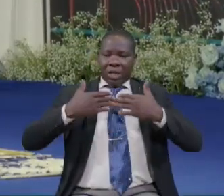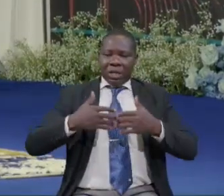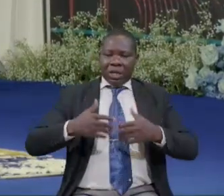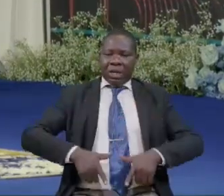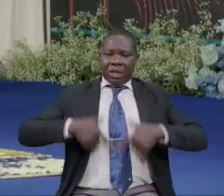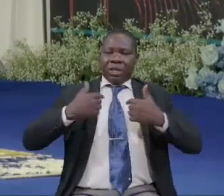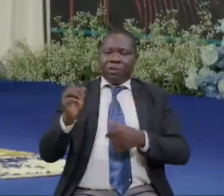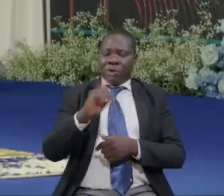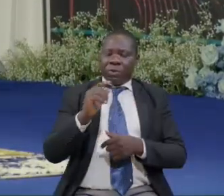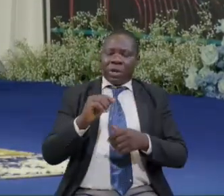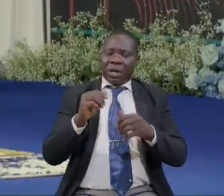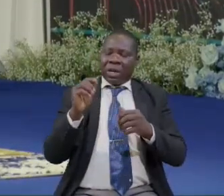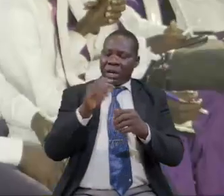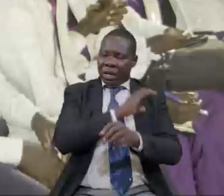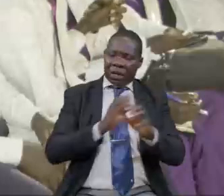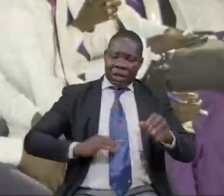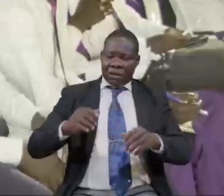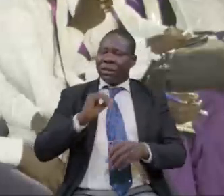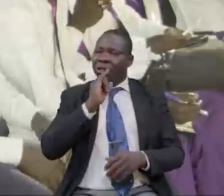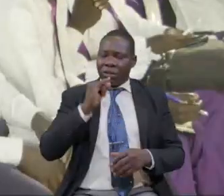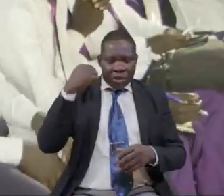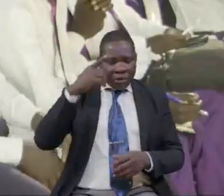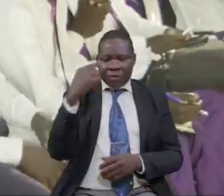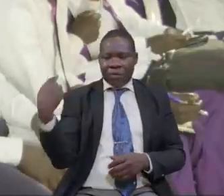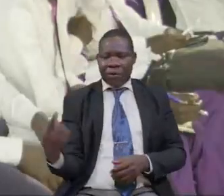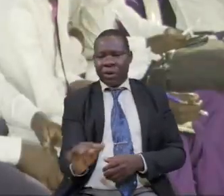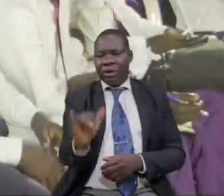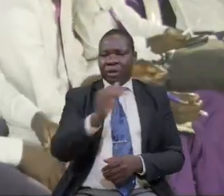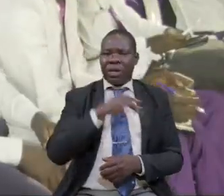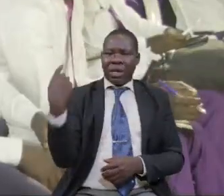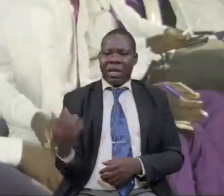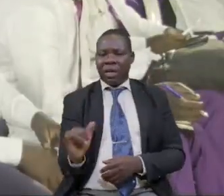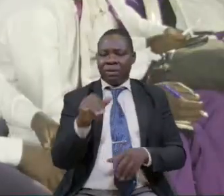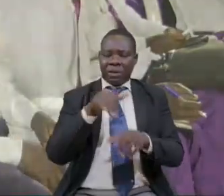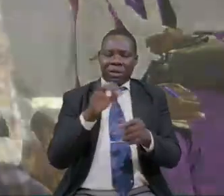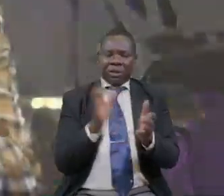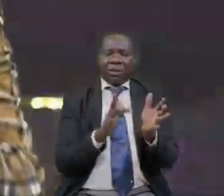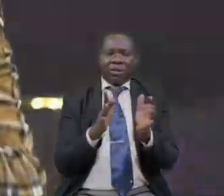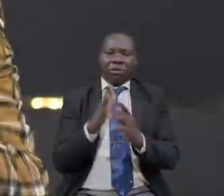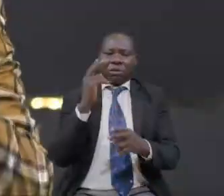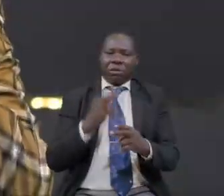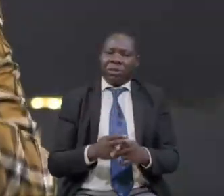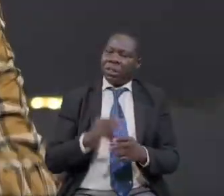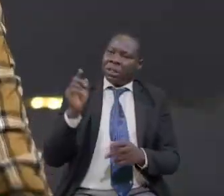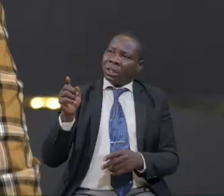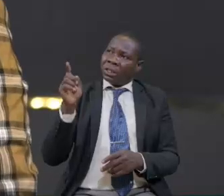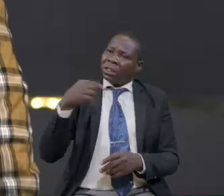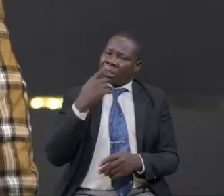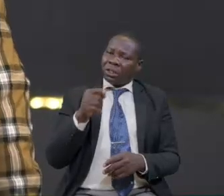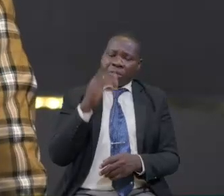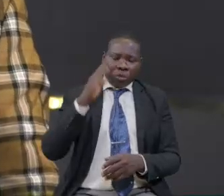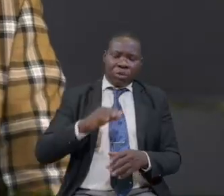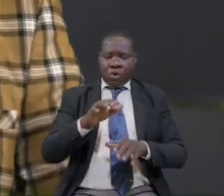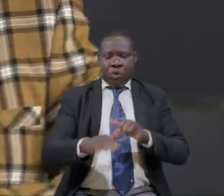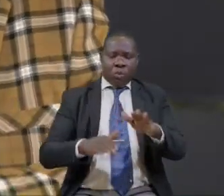and ever in Jesus' name. It says, they will walk with him in white,